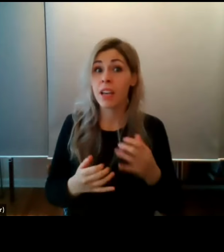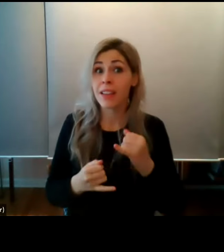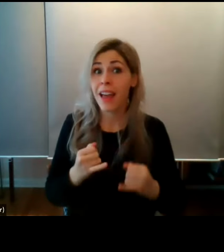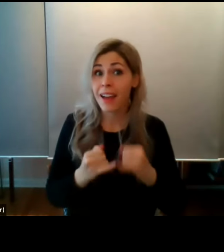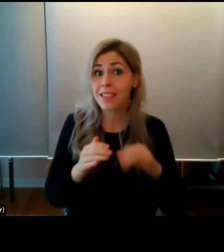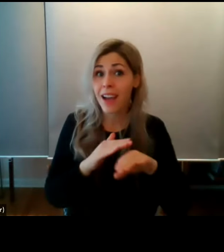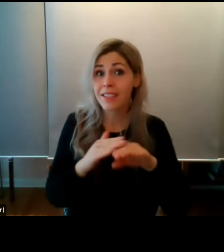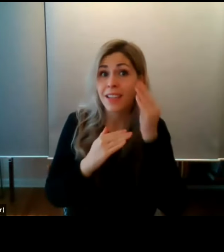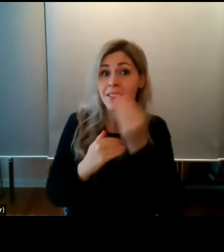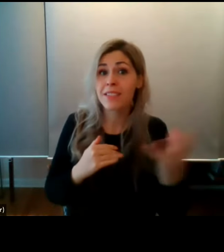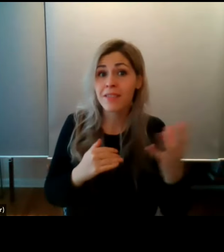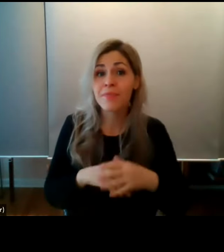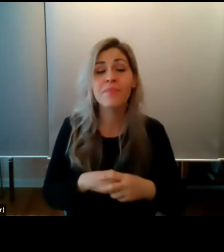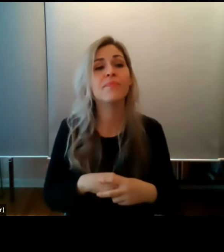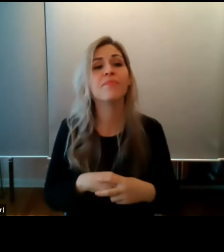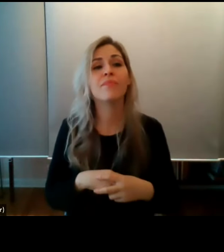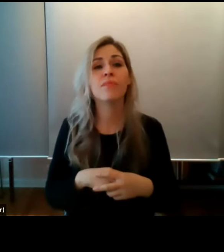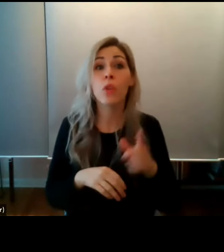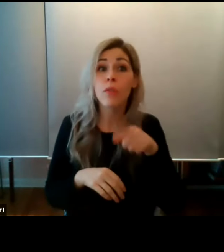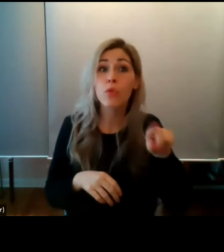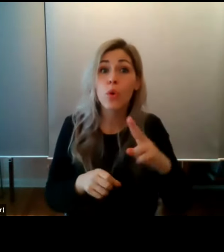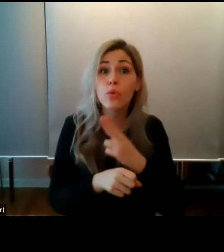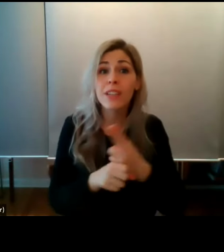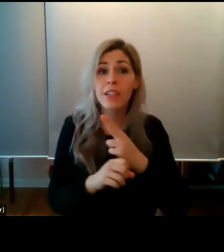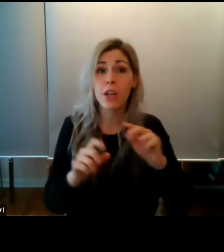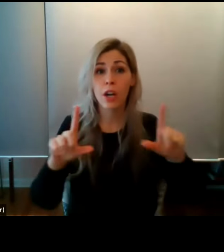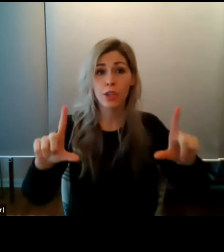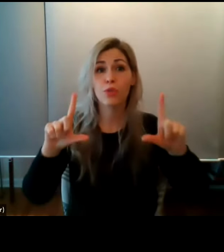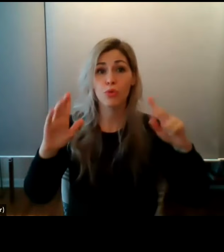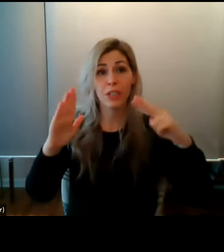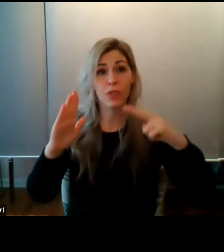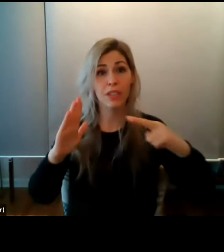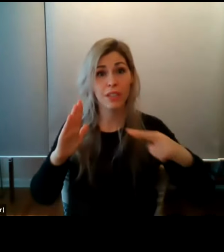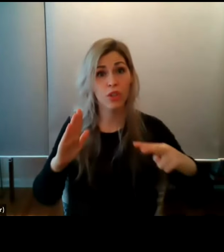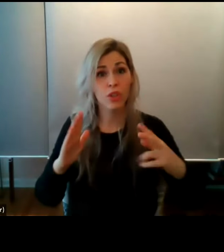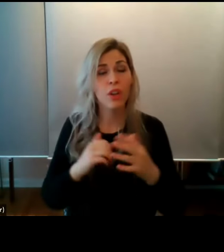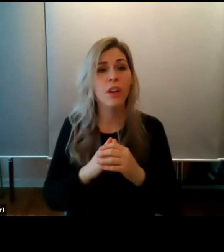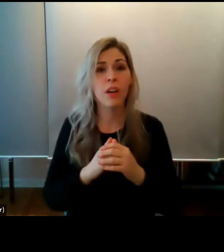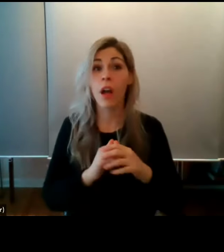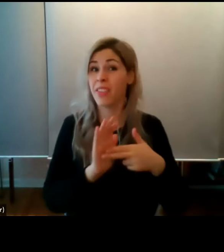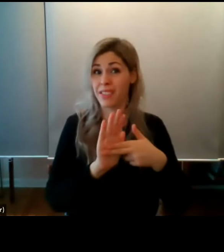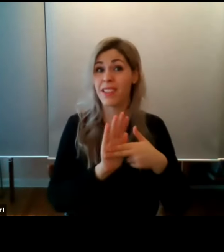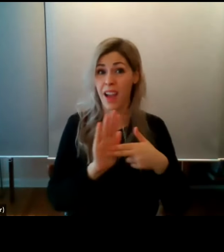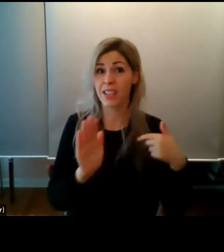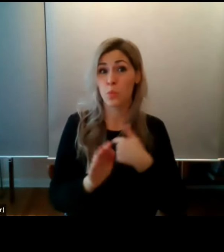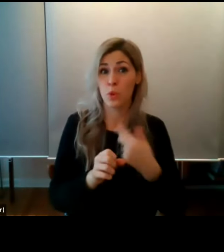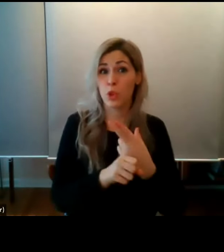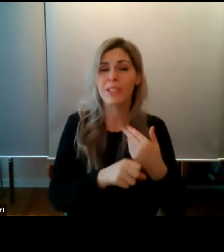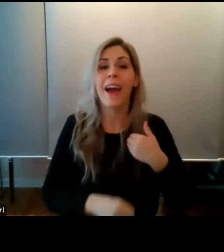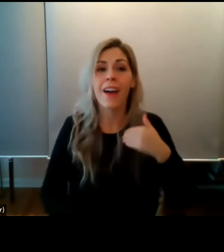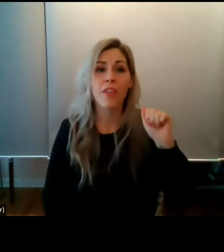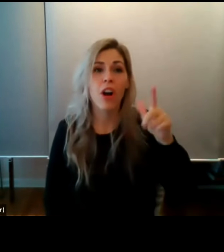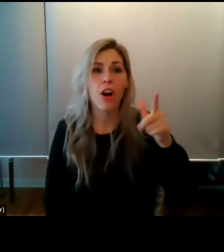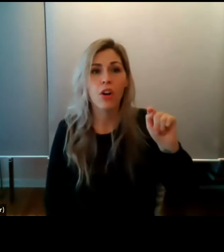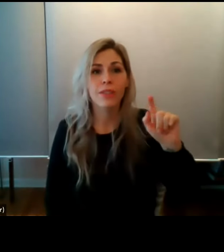Lastly, for those of you using a screen reader, the PowerPoint that we will be using has alt text so that